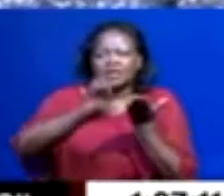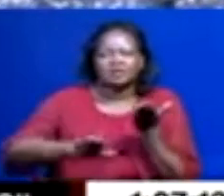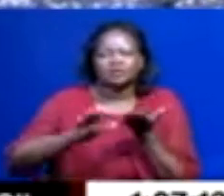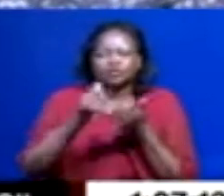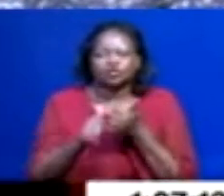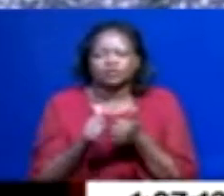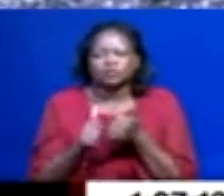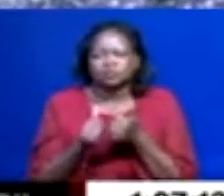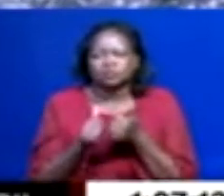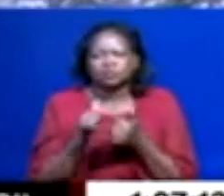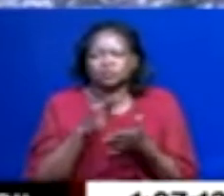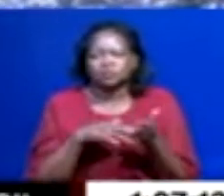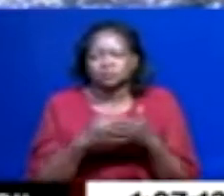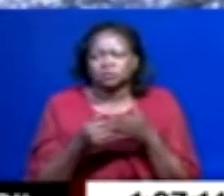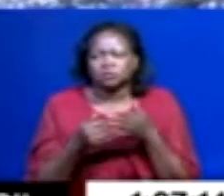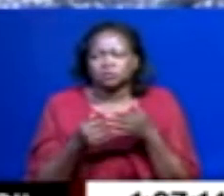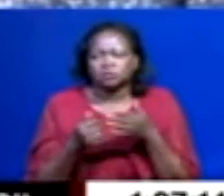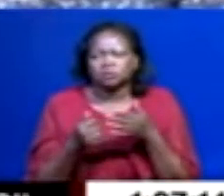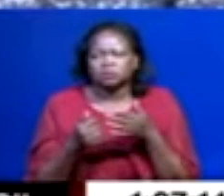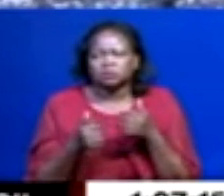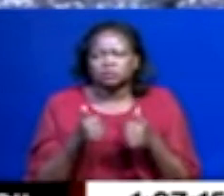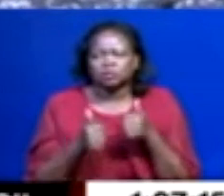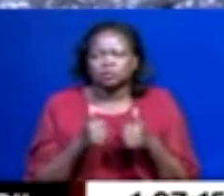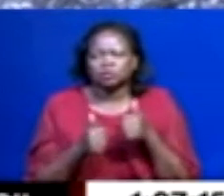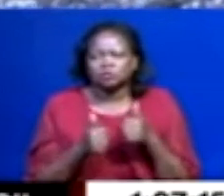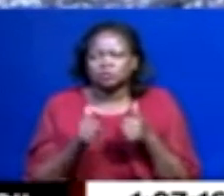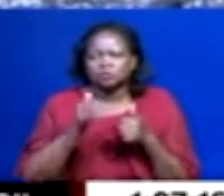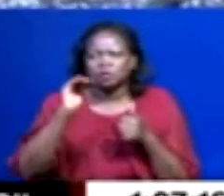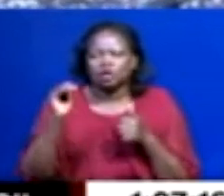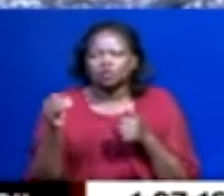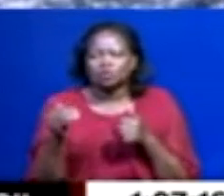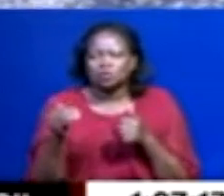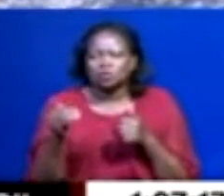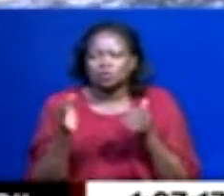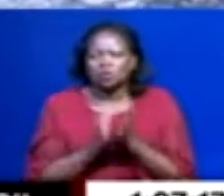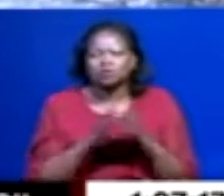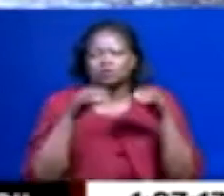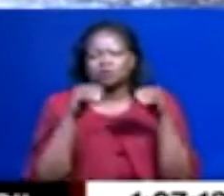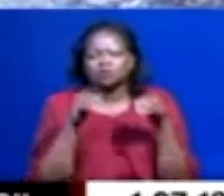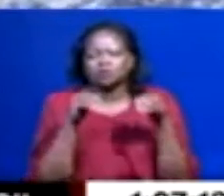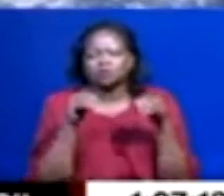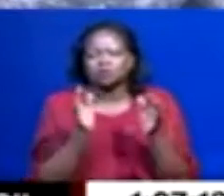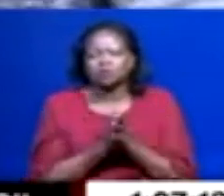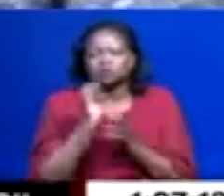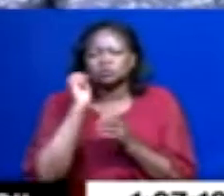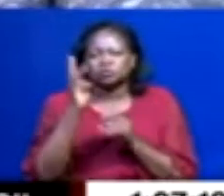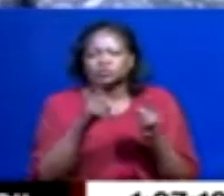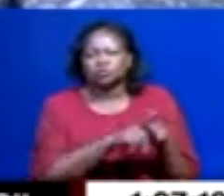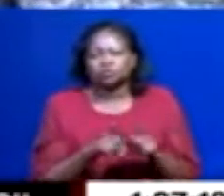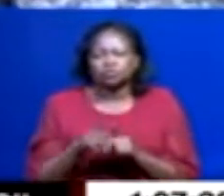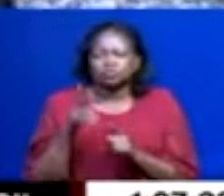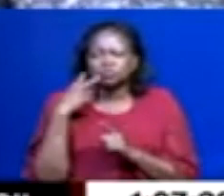which particular net and which particular county and the quantities. And you will also